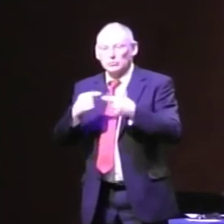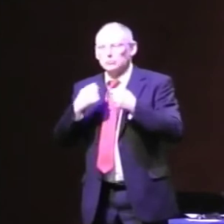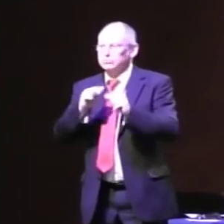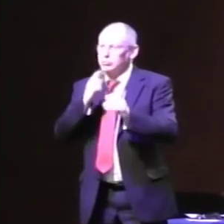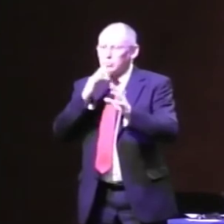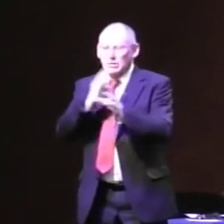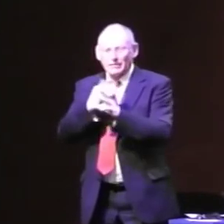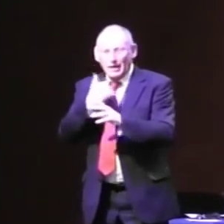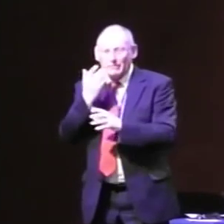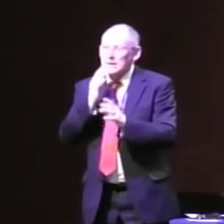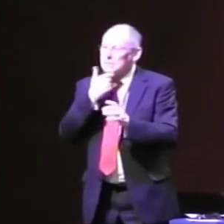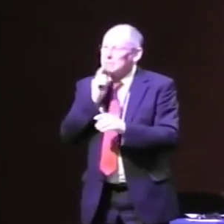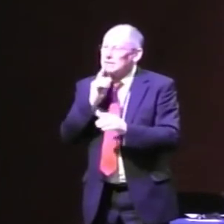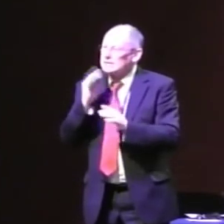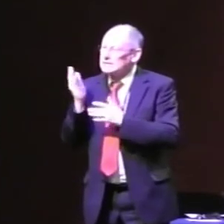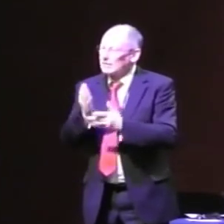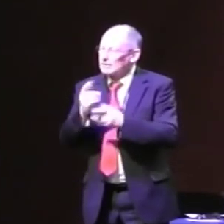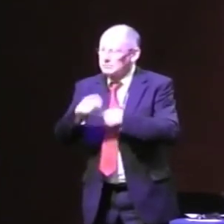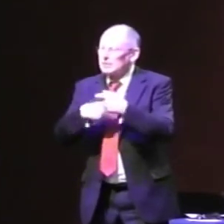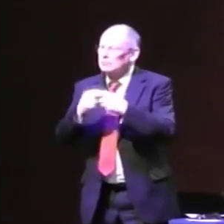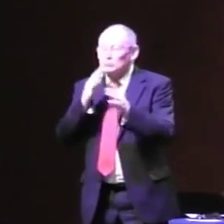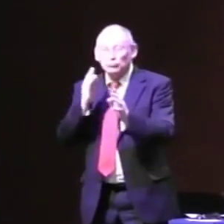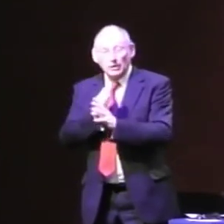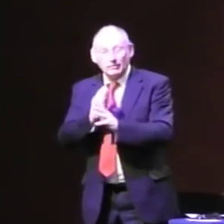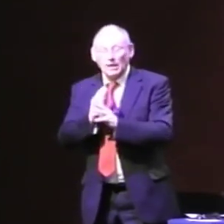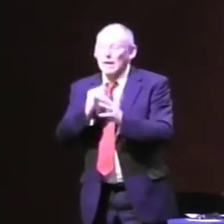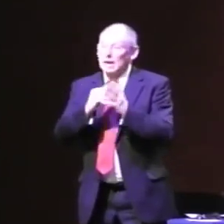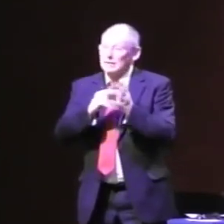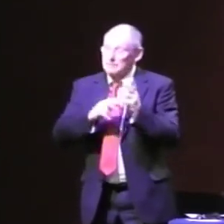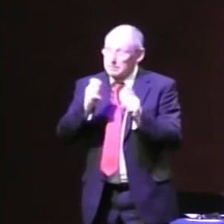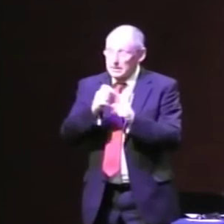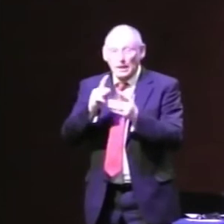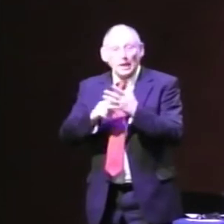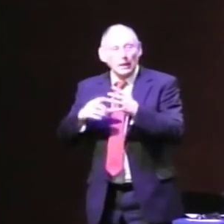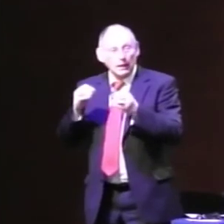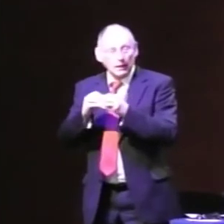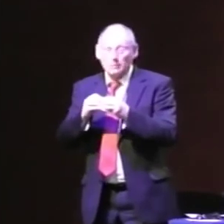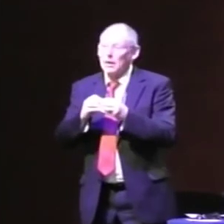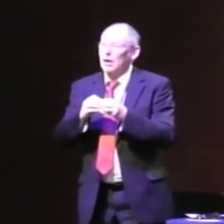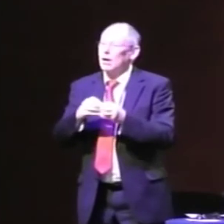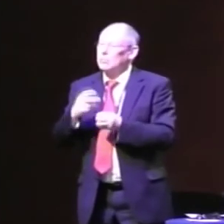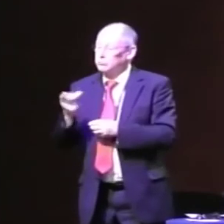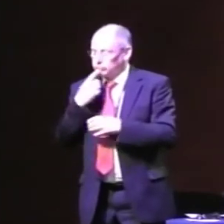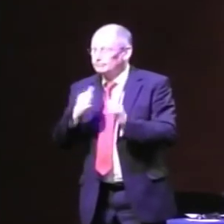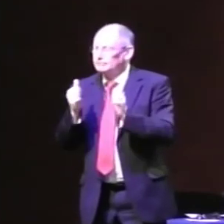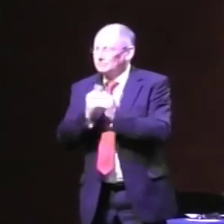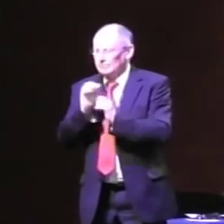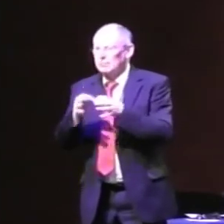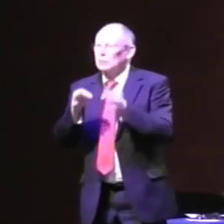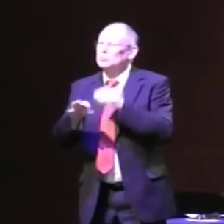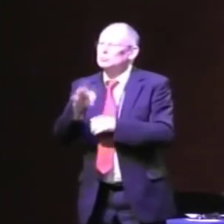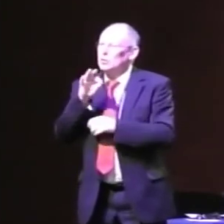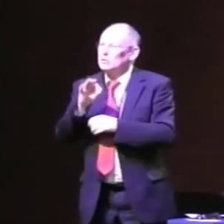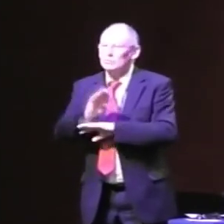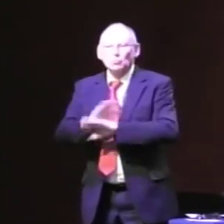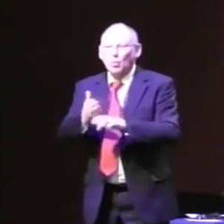single public service in this country. Both the SNP and Labour now agree that austerity is a political choice. It's not a